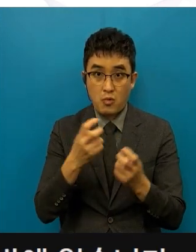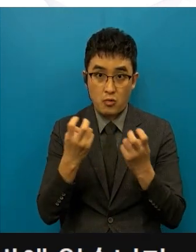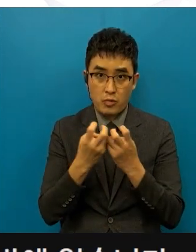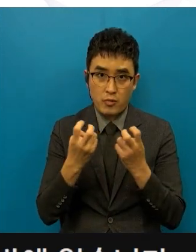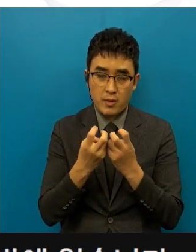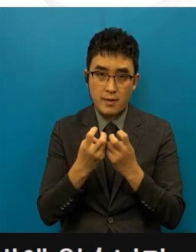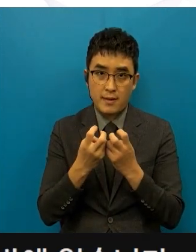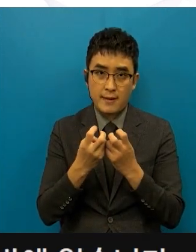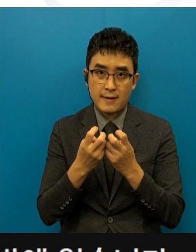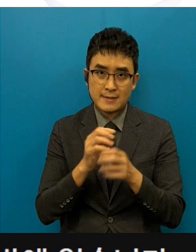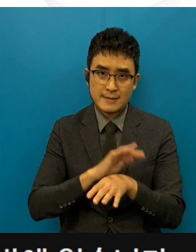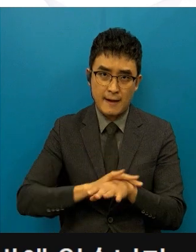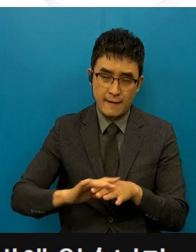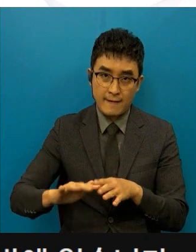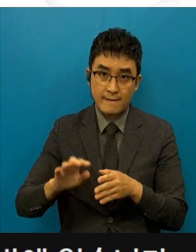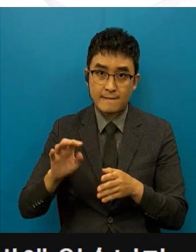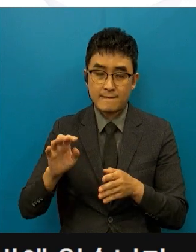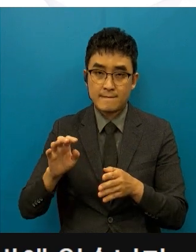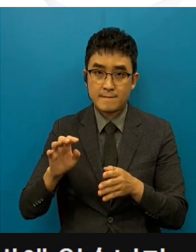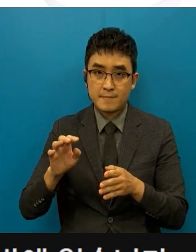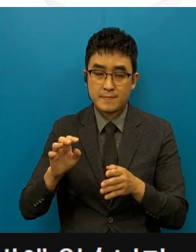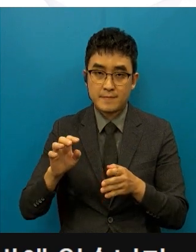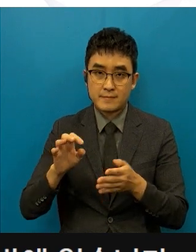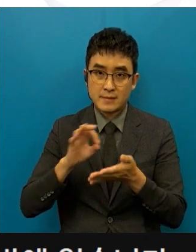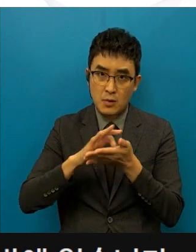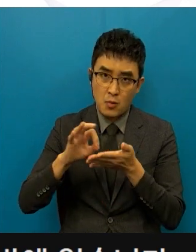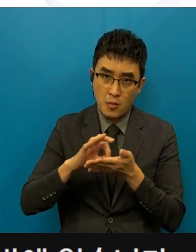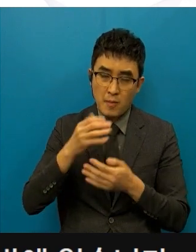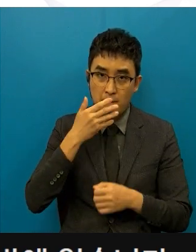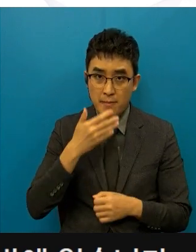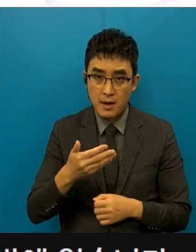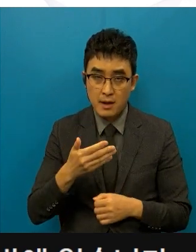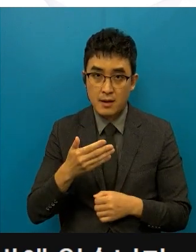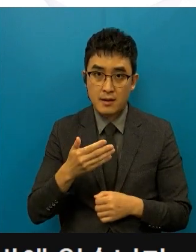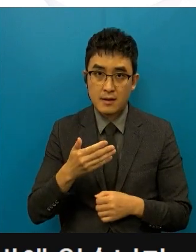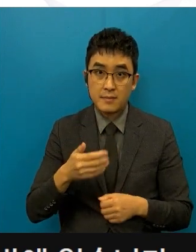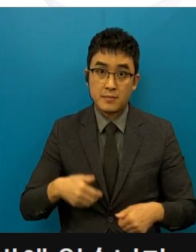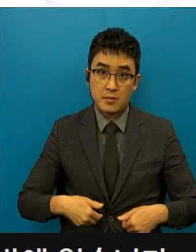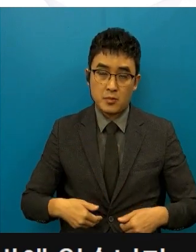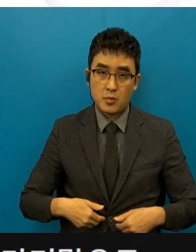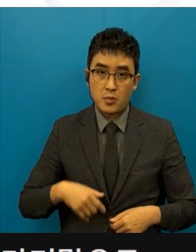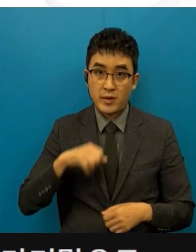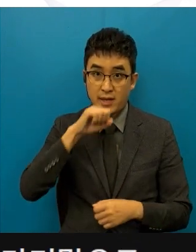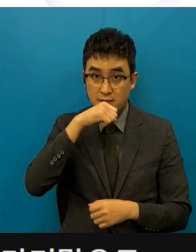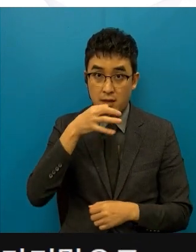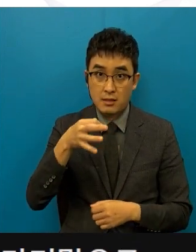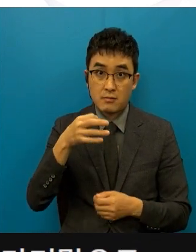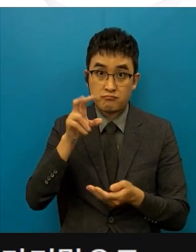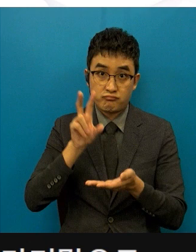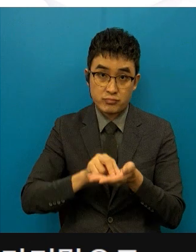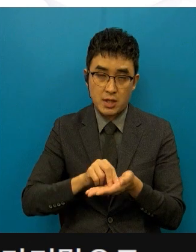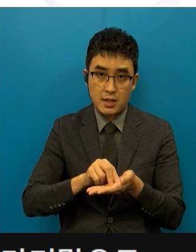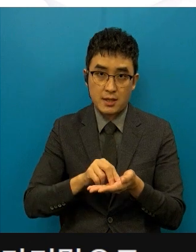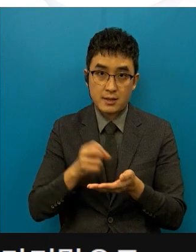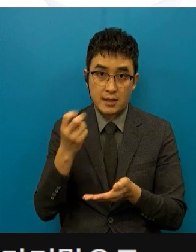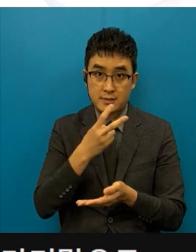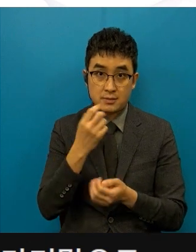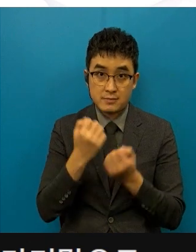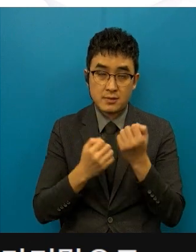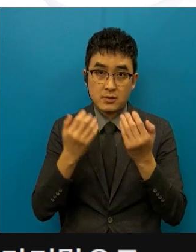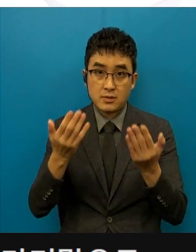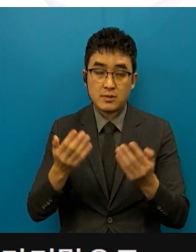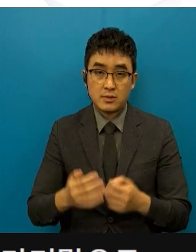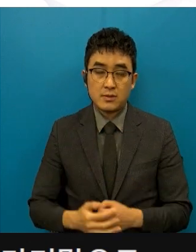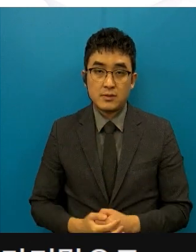funding. The state has to do a lot more to fund care for all stages of life where we have real